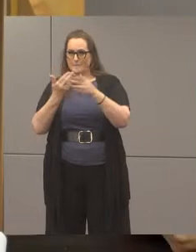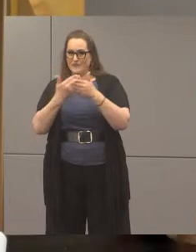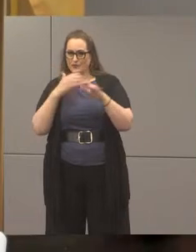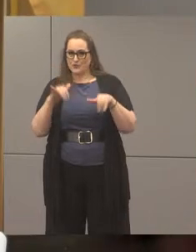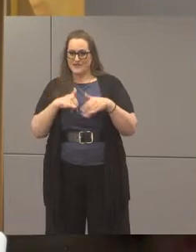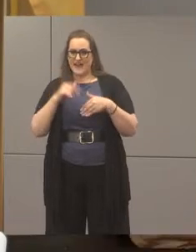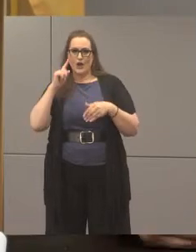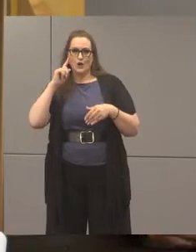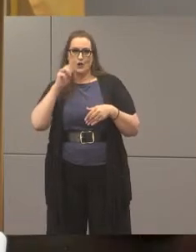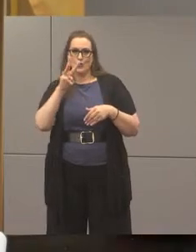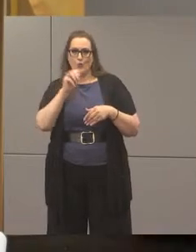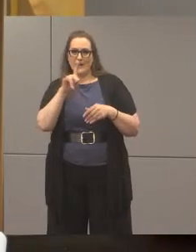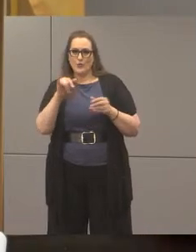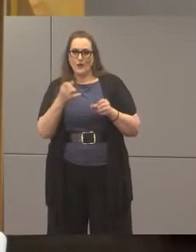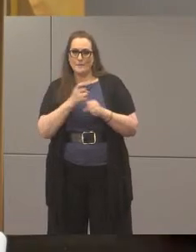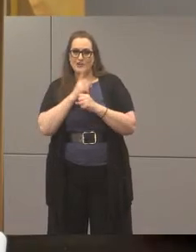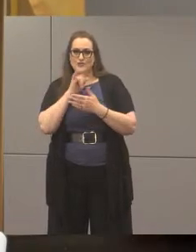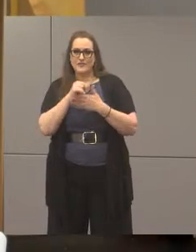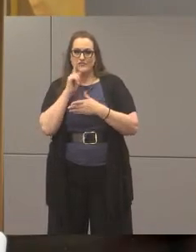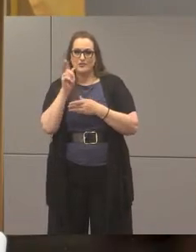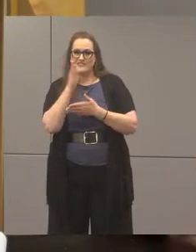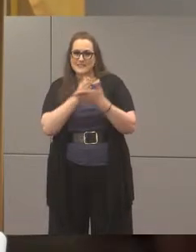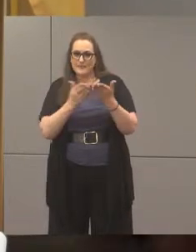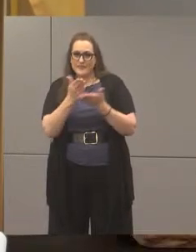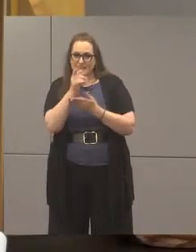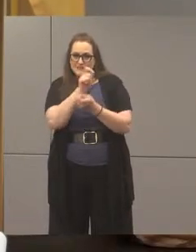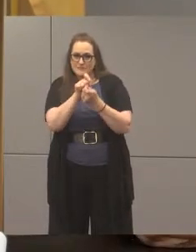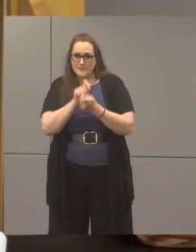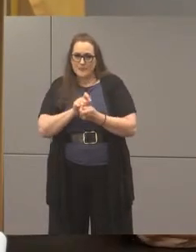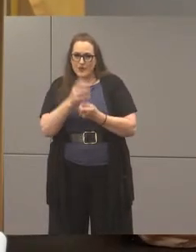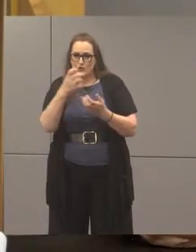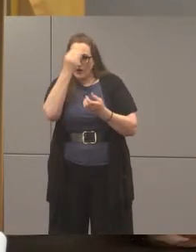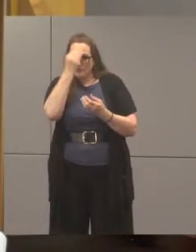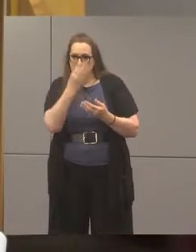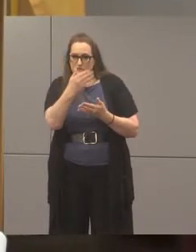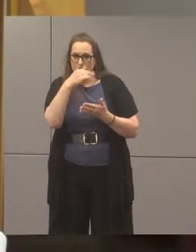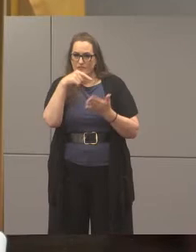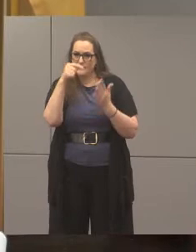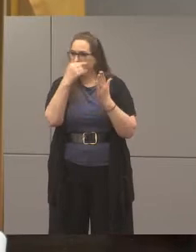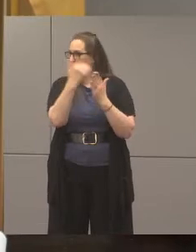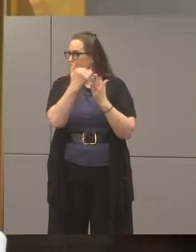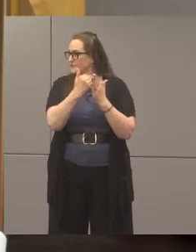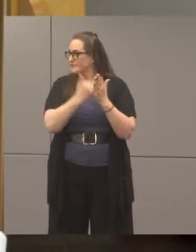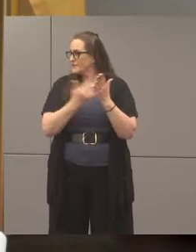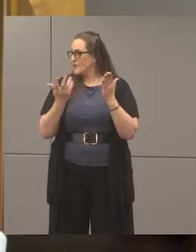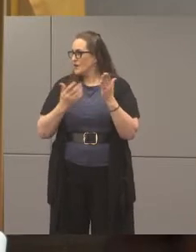are certain things in there. Do you want to outline what those are?